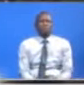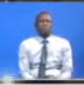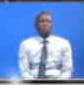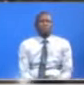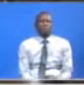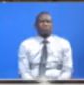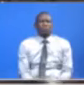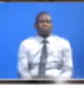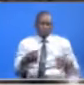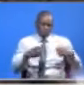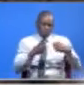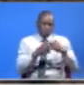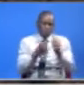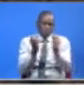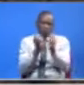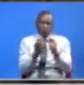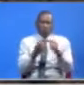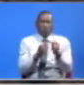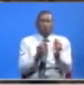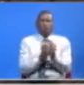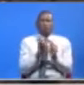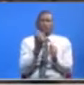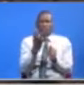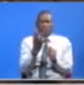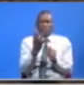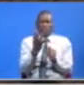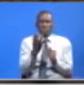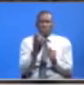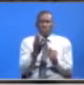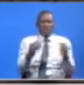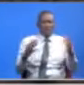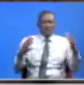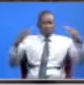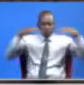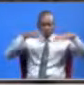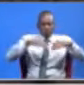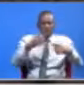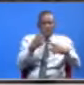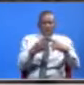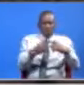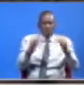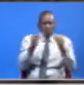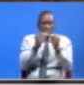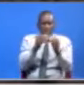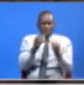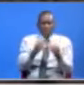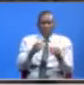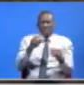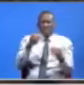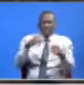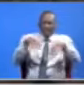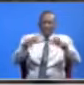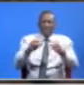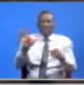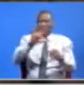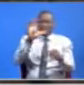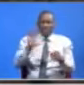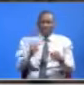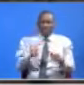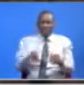June from 12 to 14, an event which is an annual event called Agritect Africa.